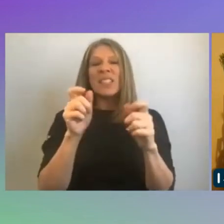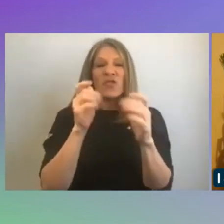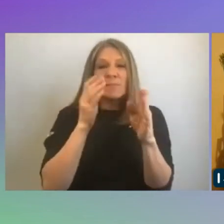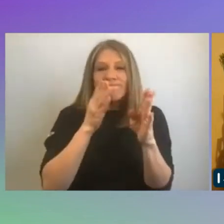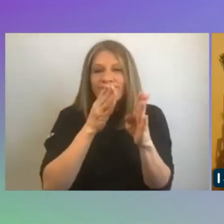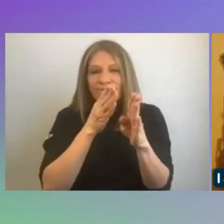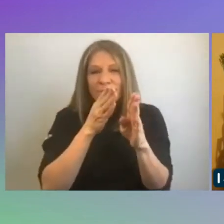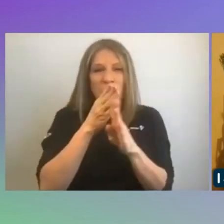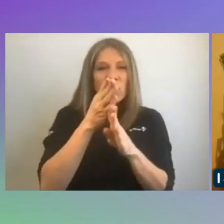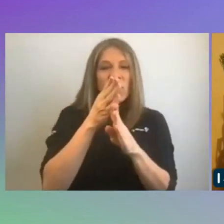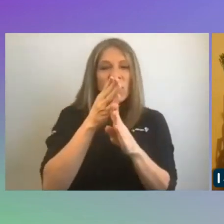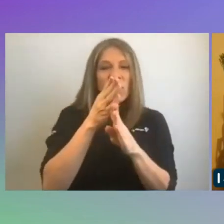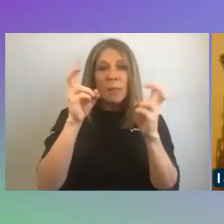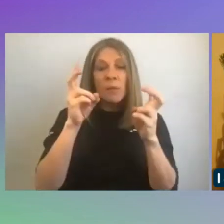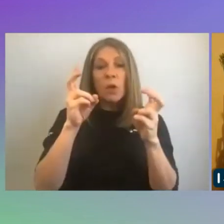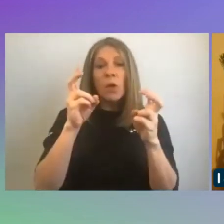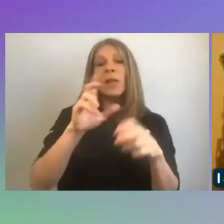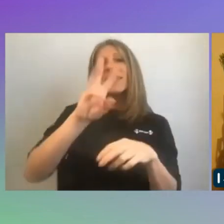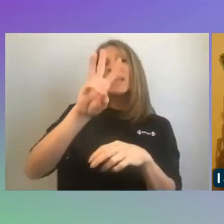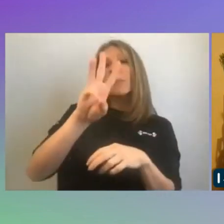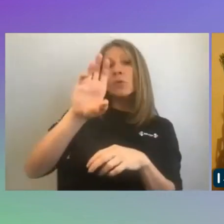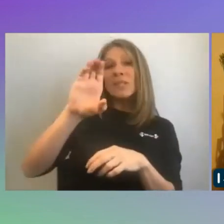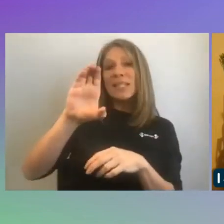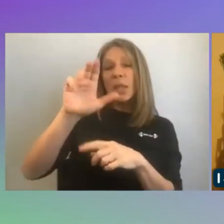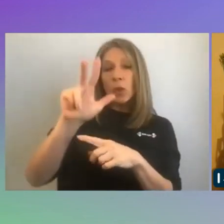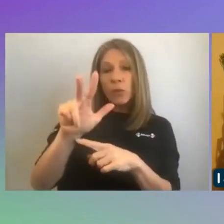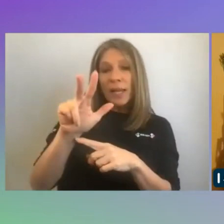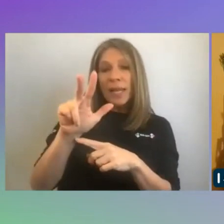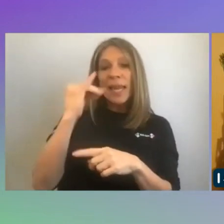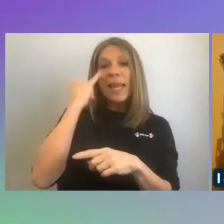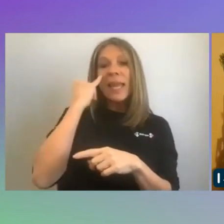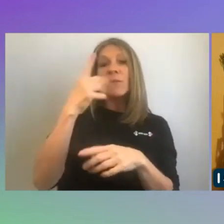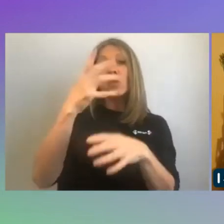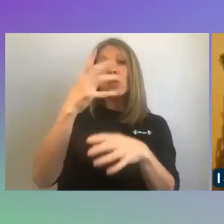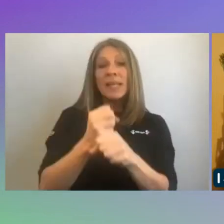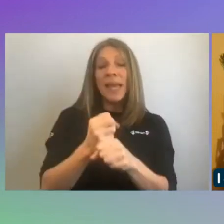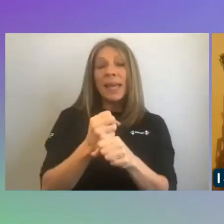in W3C. If you take the